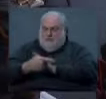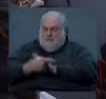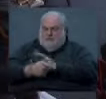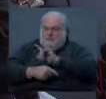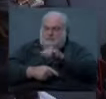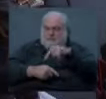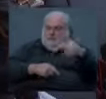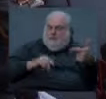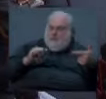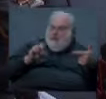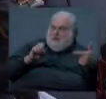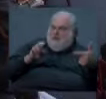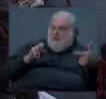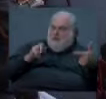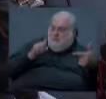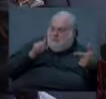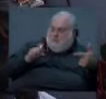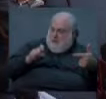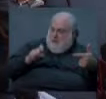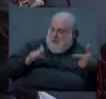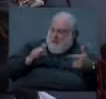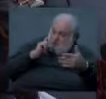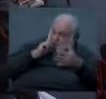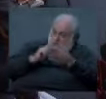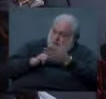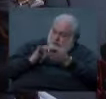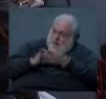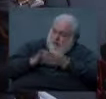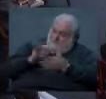looked at the $52,000 contract?